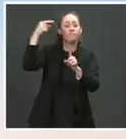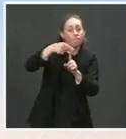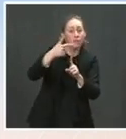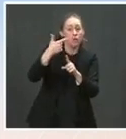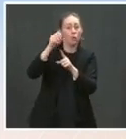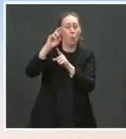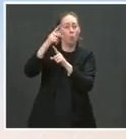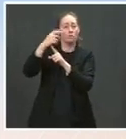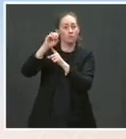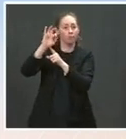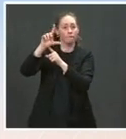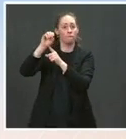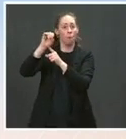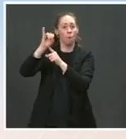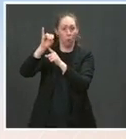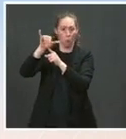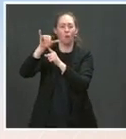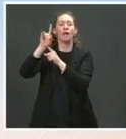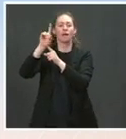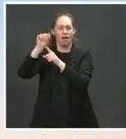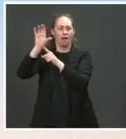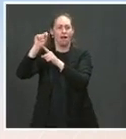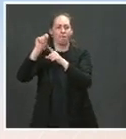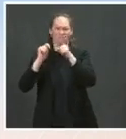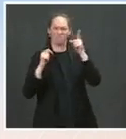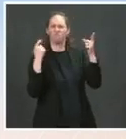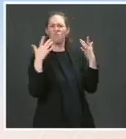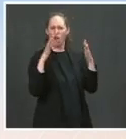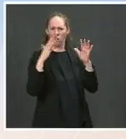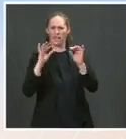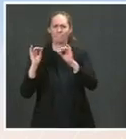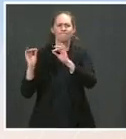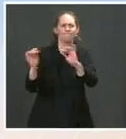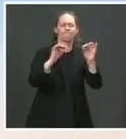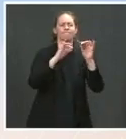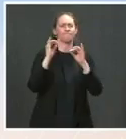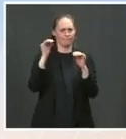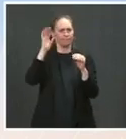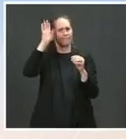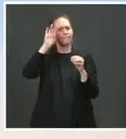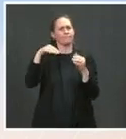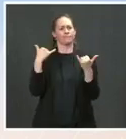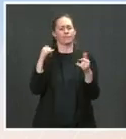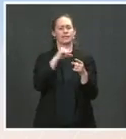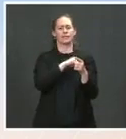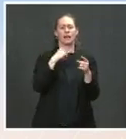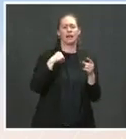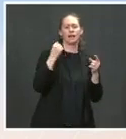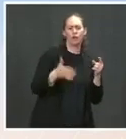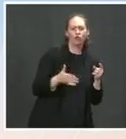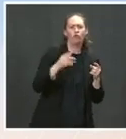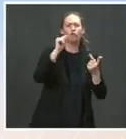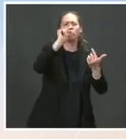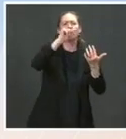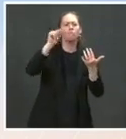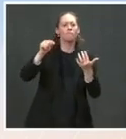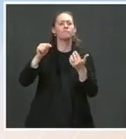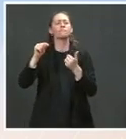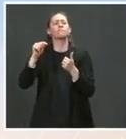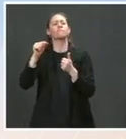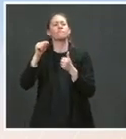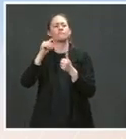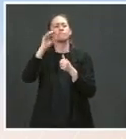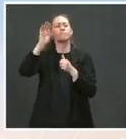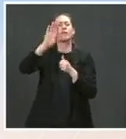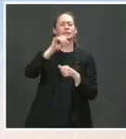the negotiations between members of the Senate, you referenced Senator Scott, obviously Senator Booker is playing a vital role. They're going to have to work together with